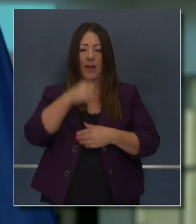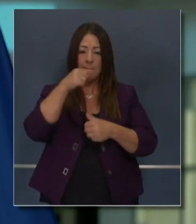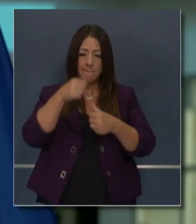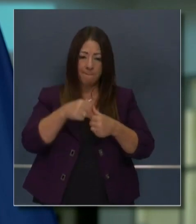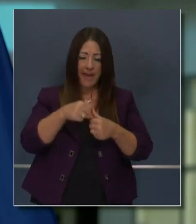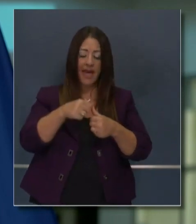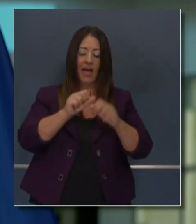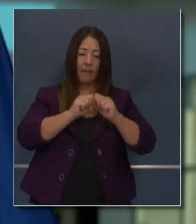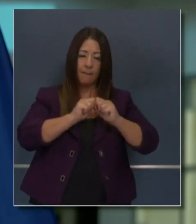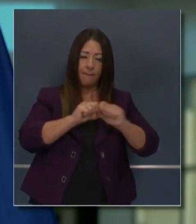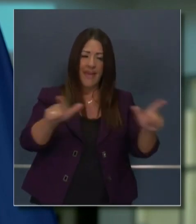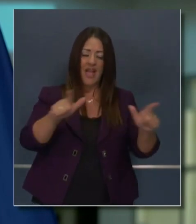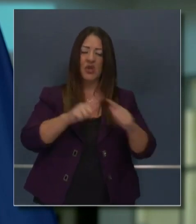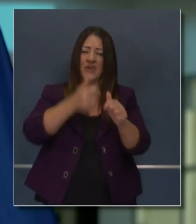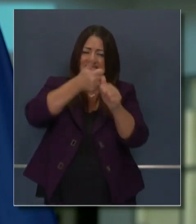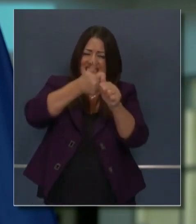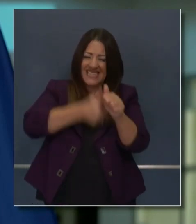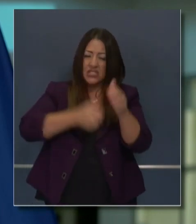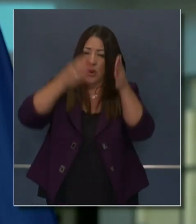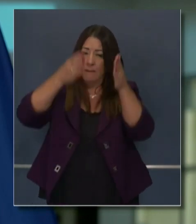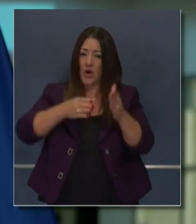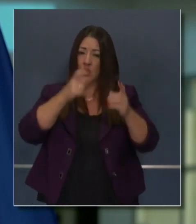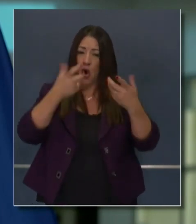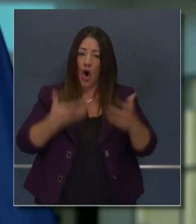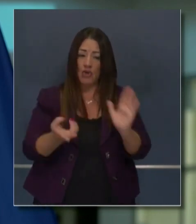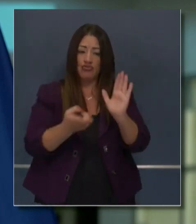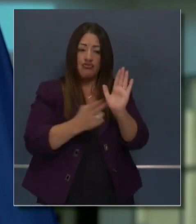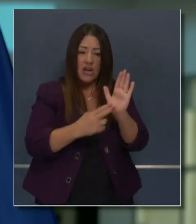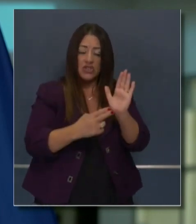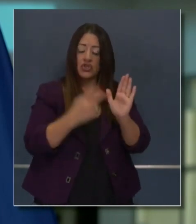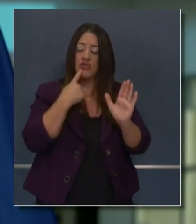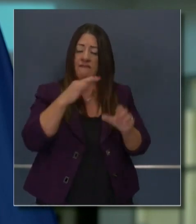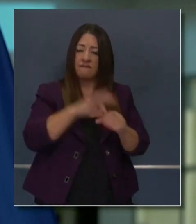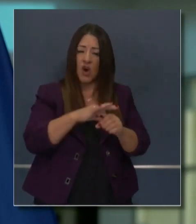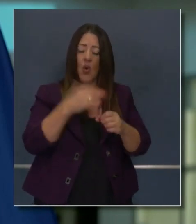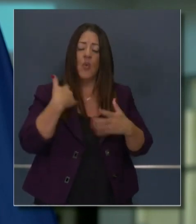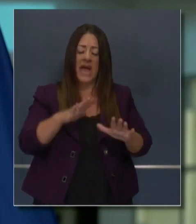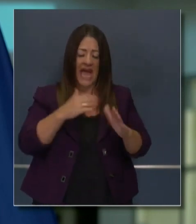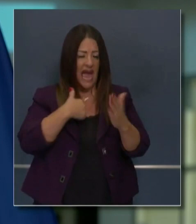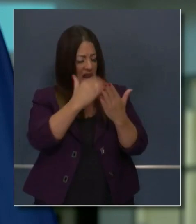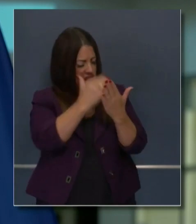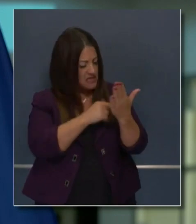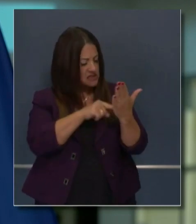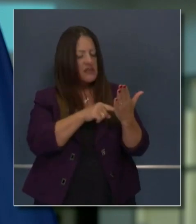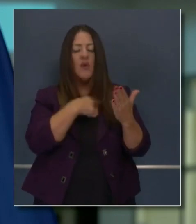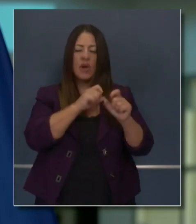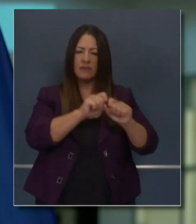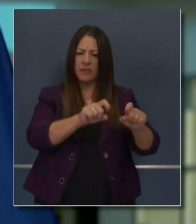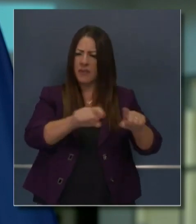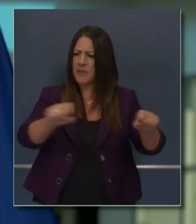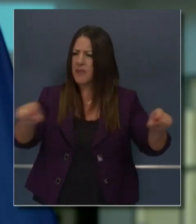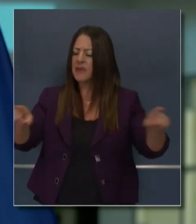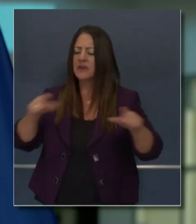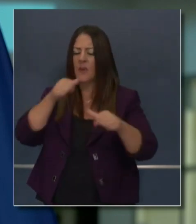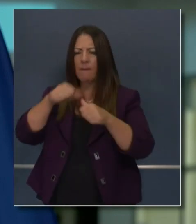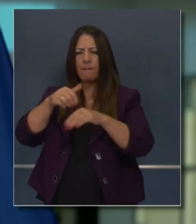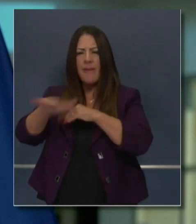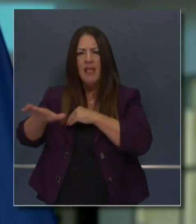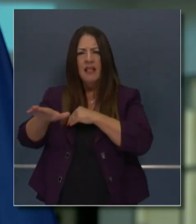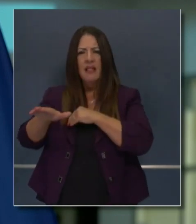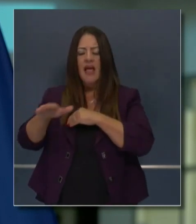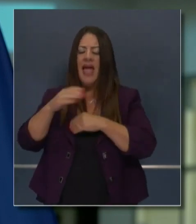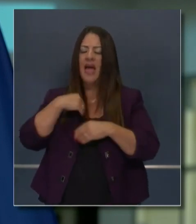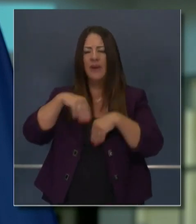to every active registered voter in the state of California, but also providing for ample alternatives to